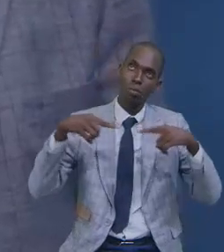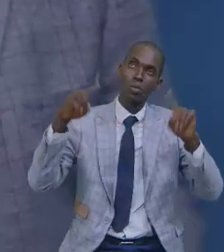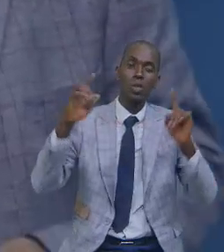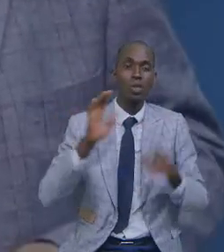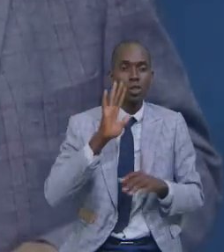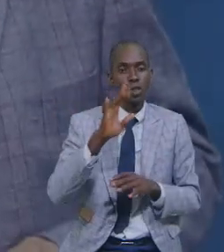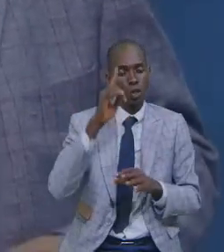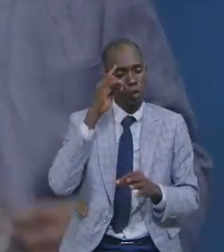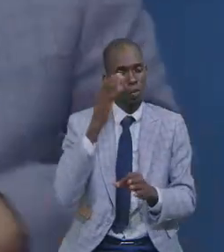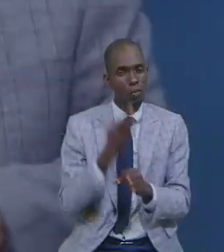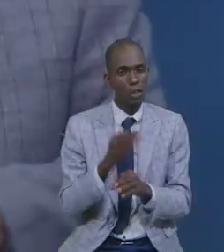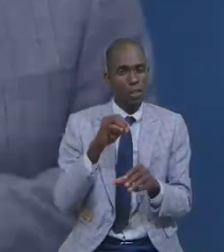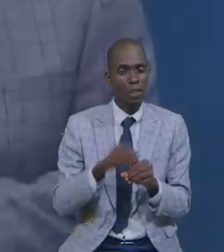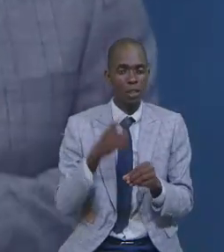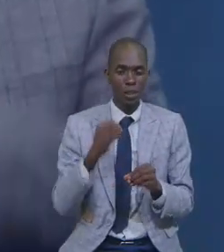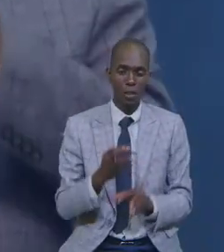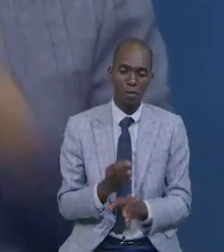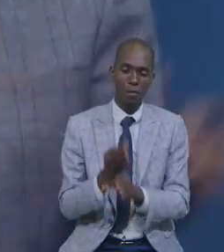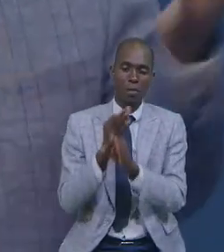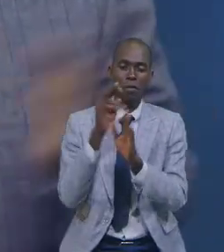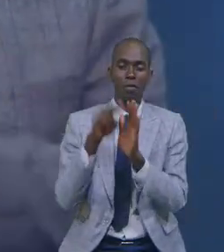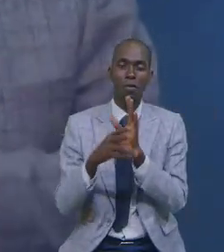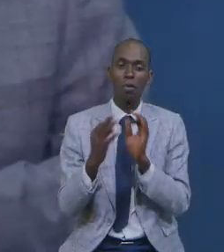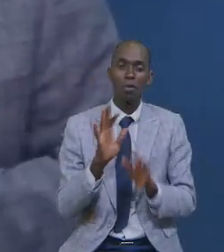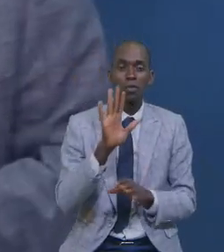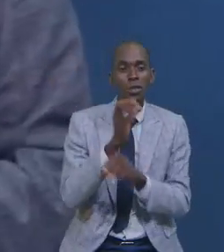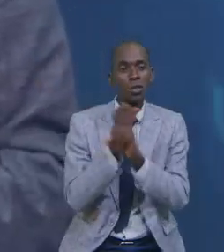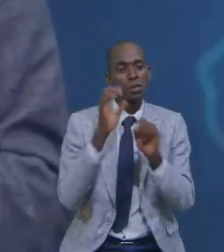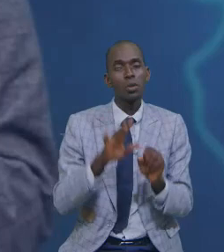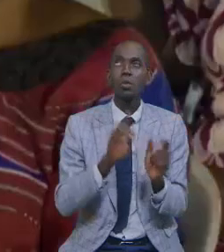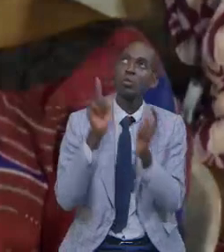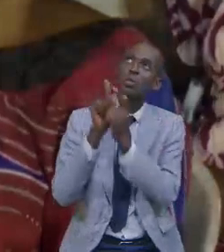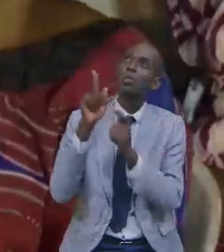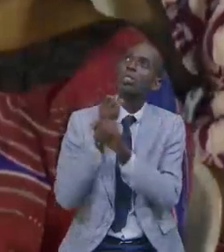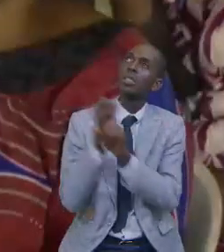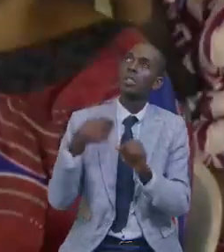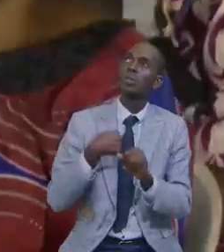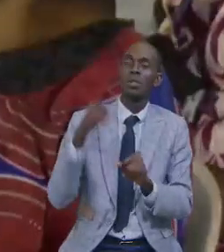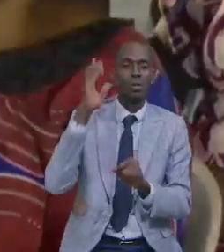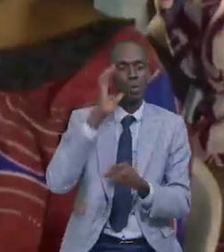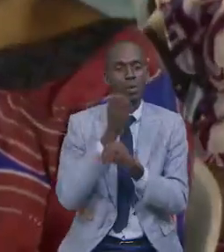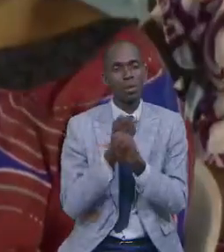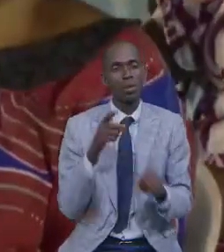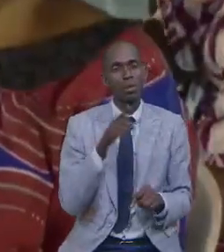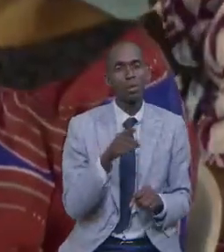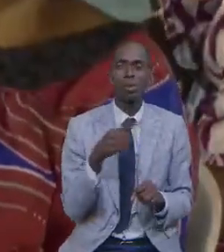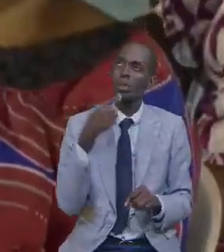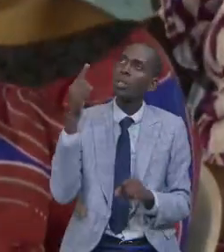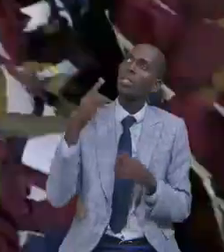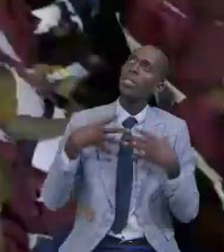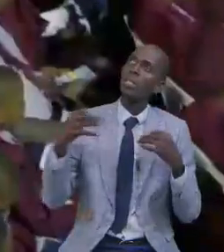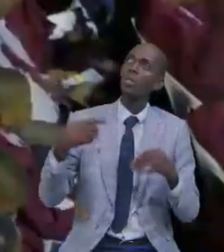of the Savior, and you come, you say, save me, he will save you. Heal me, he will heal